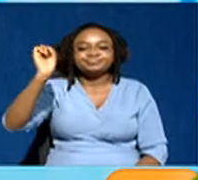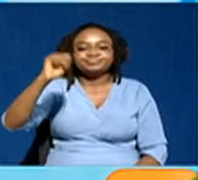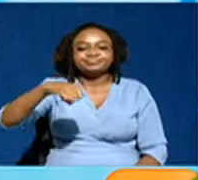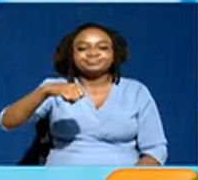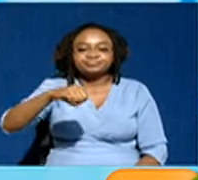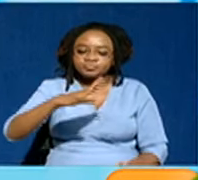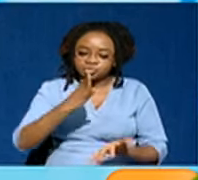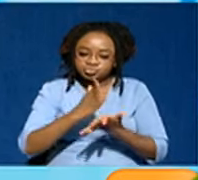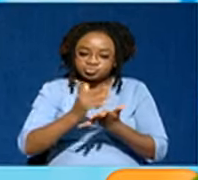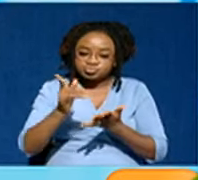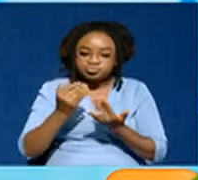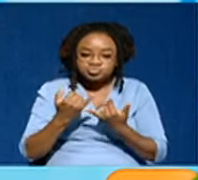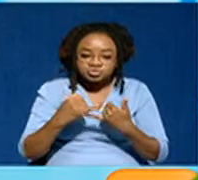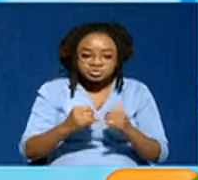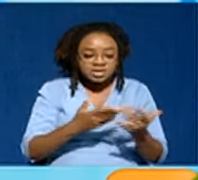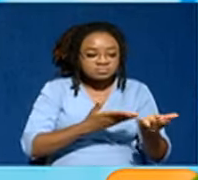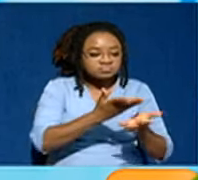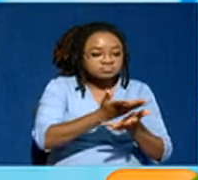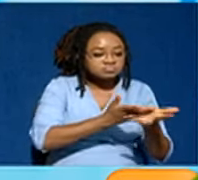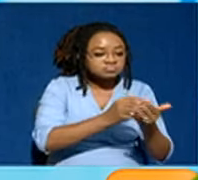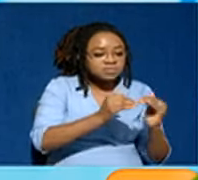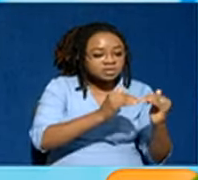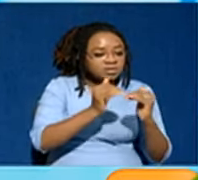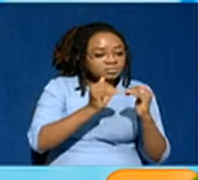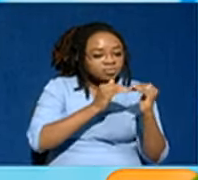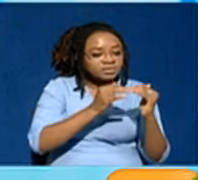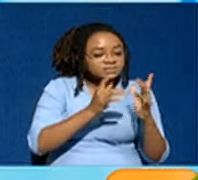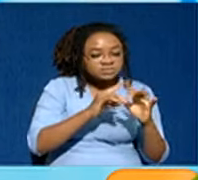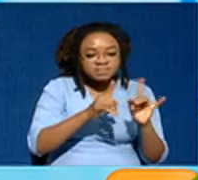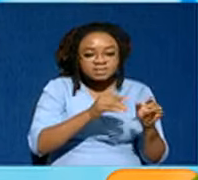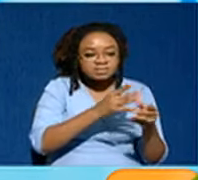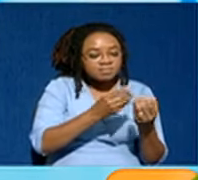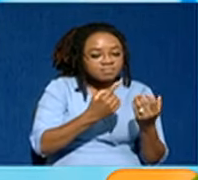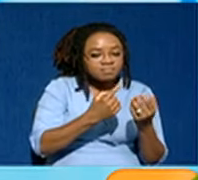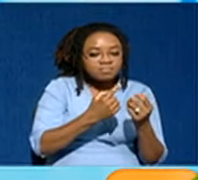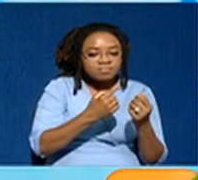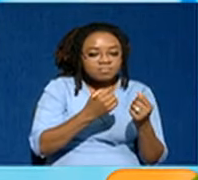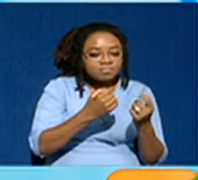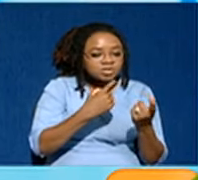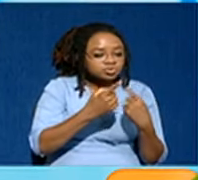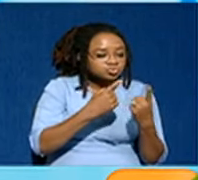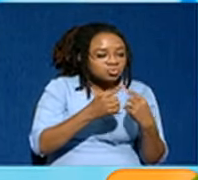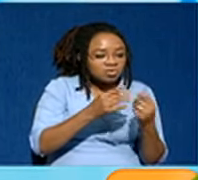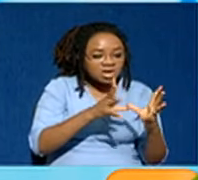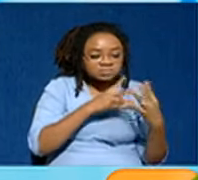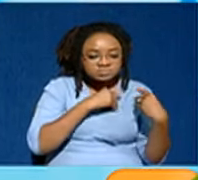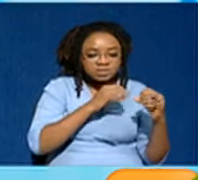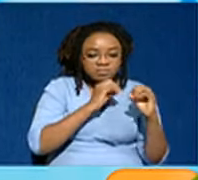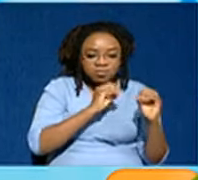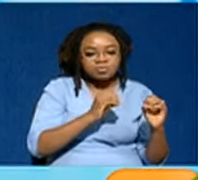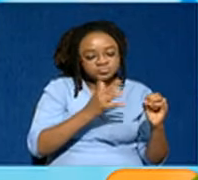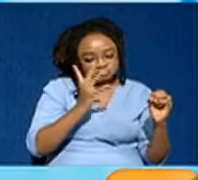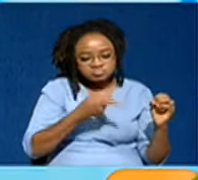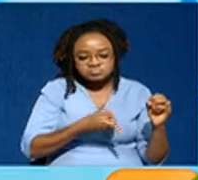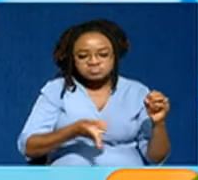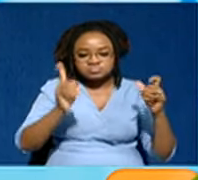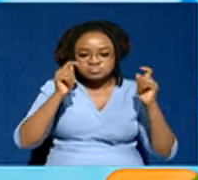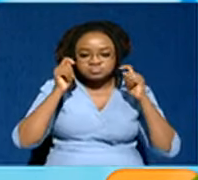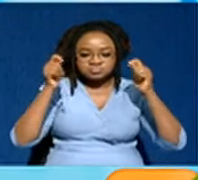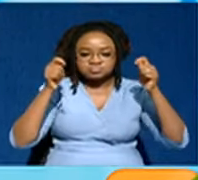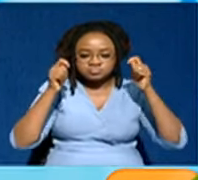tried diplomacy, it has not worked. Now we have to go for a strike. Trevor,